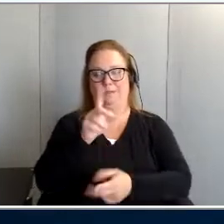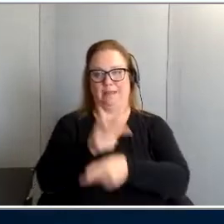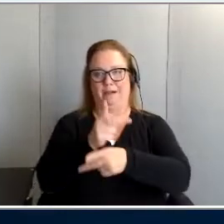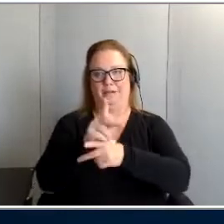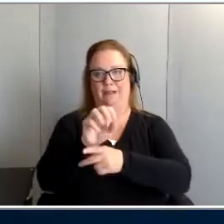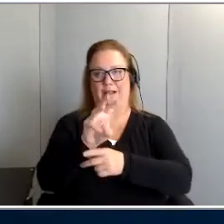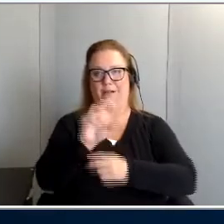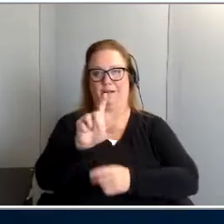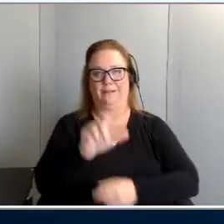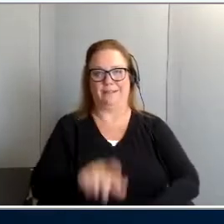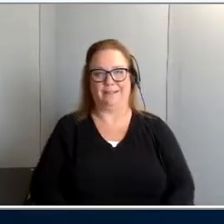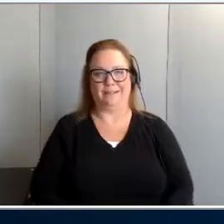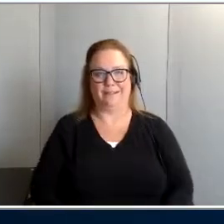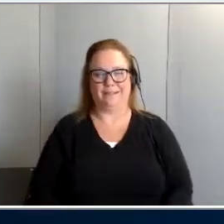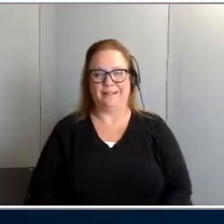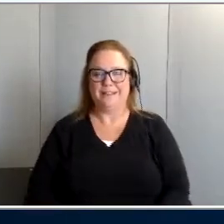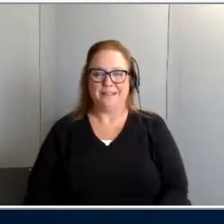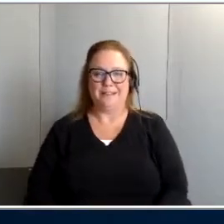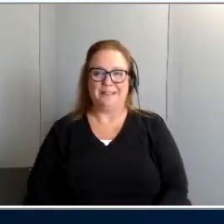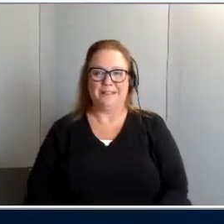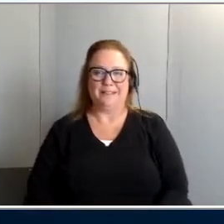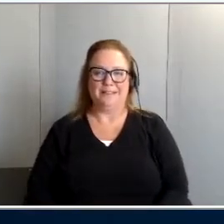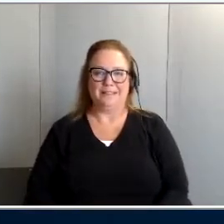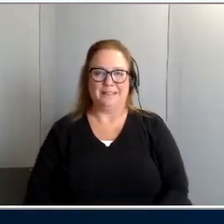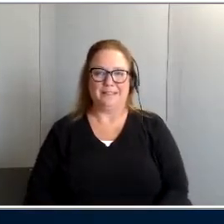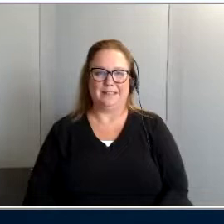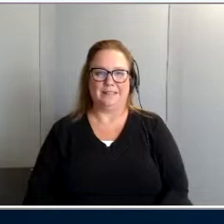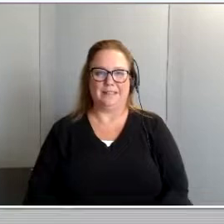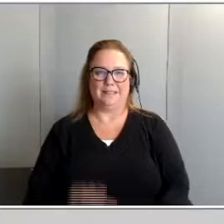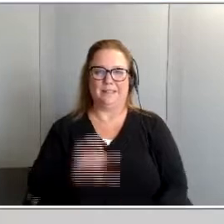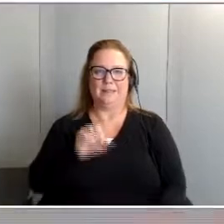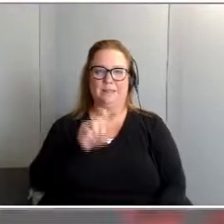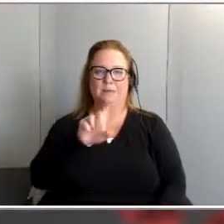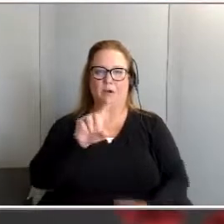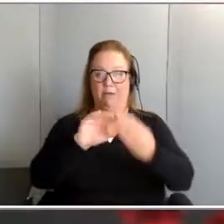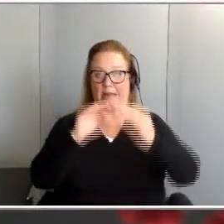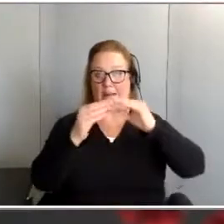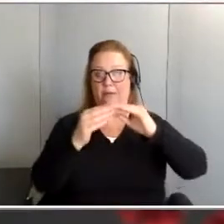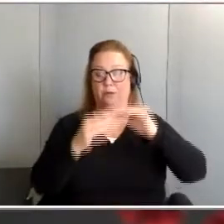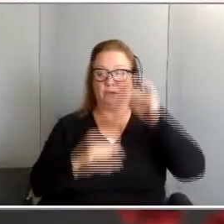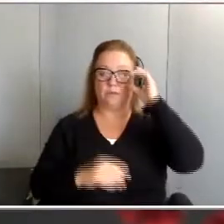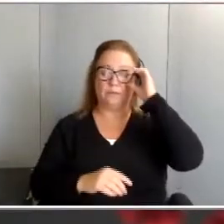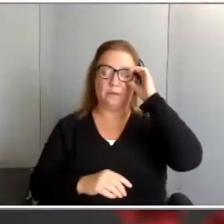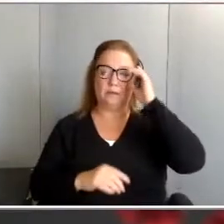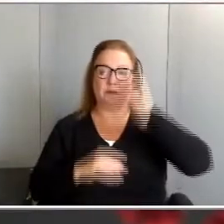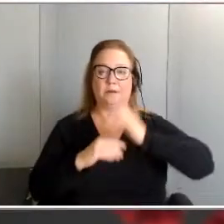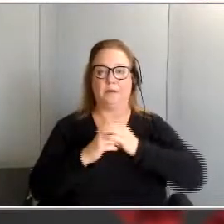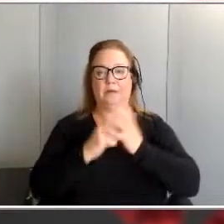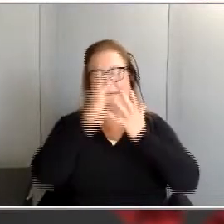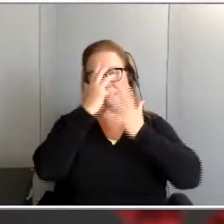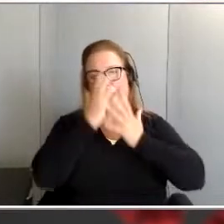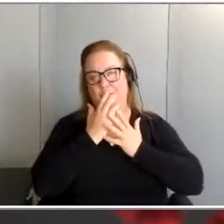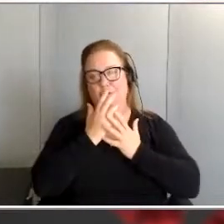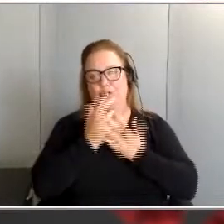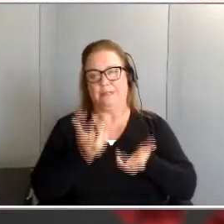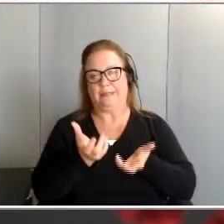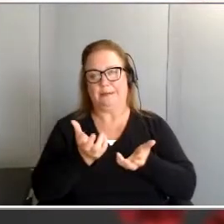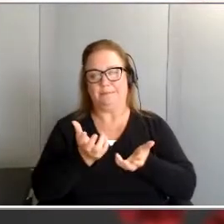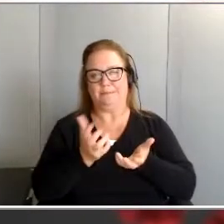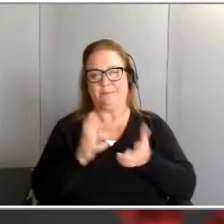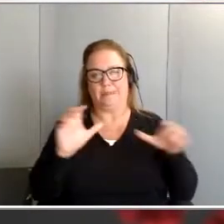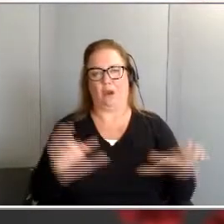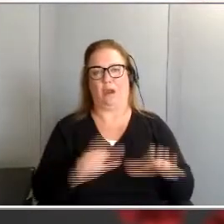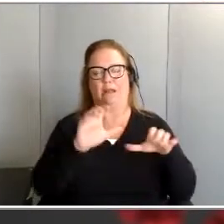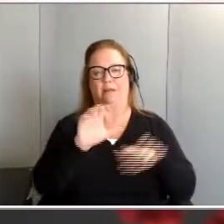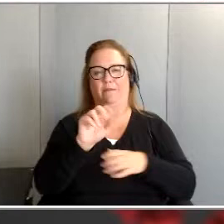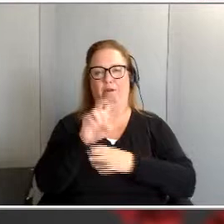little guy, It's been right? known to happen. All right, let's get to some COVID numbers. Any Yeah, changed you know, news? unfortunately, our active COVID